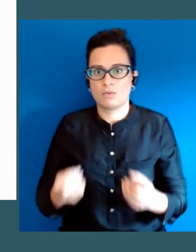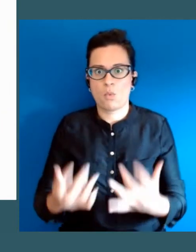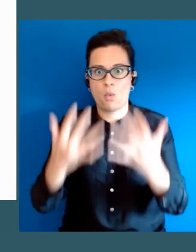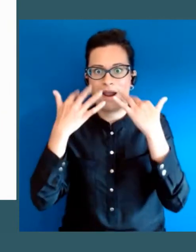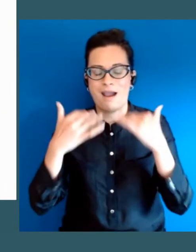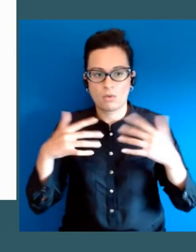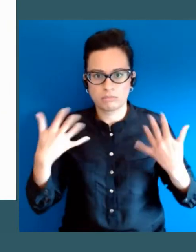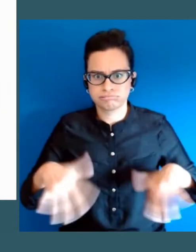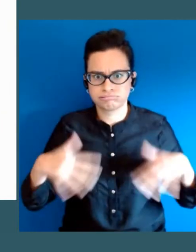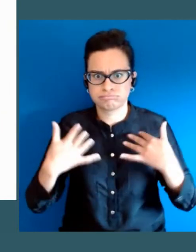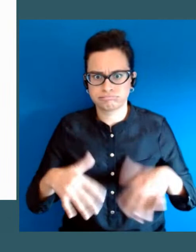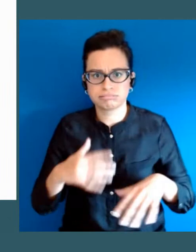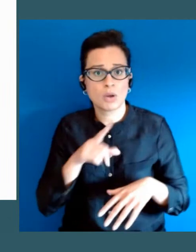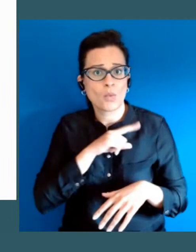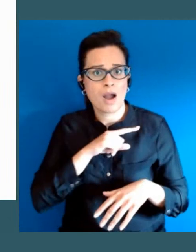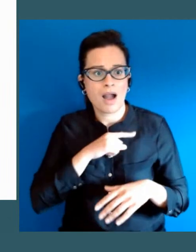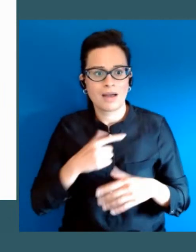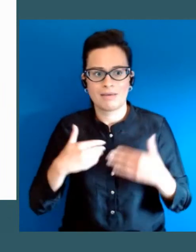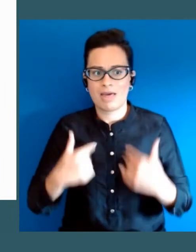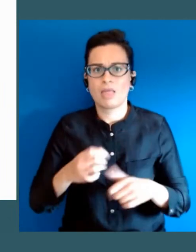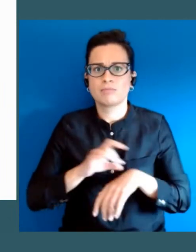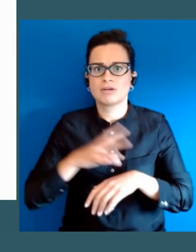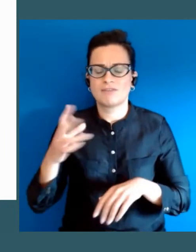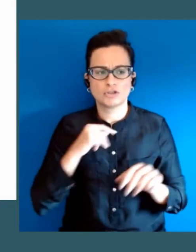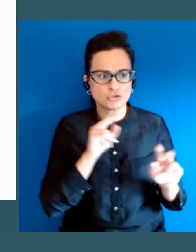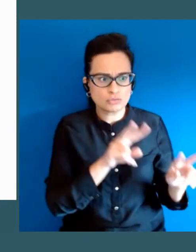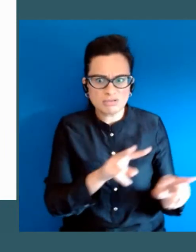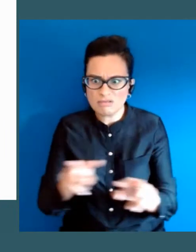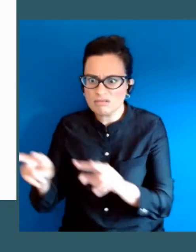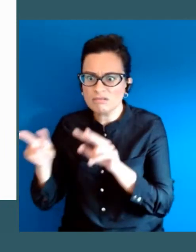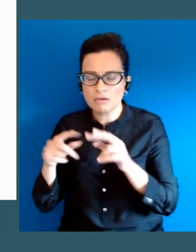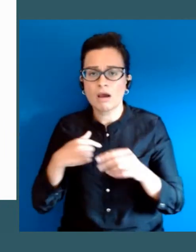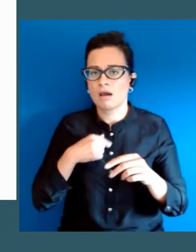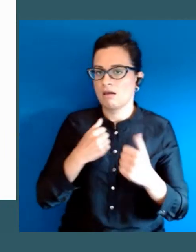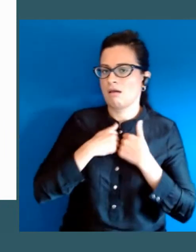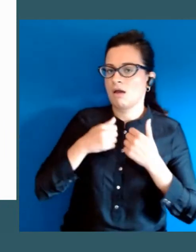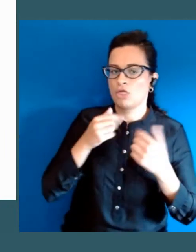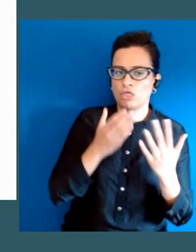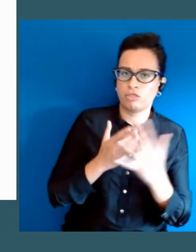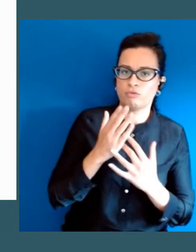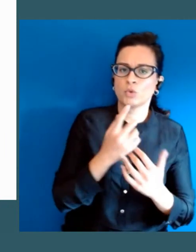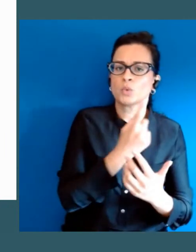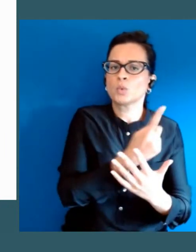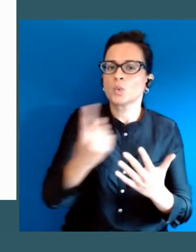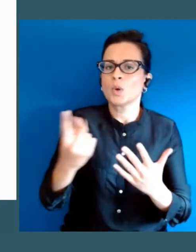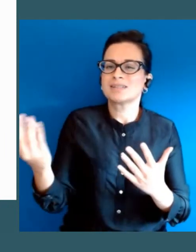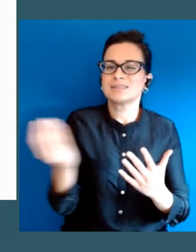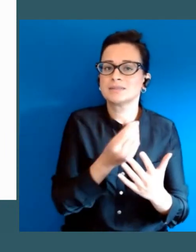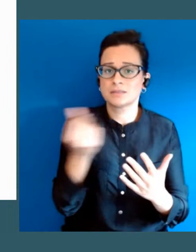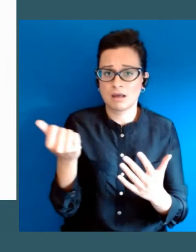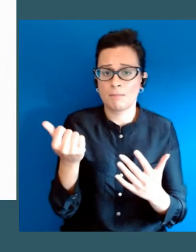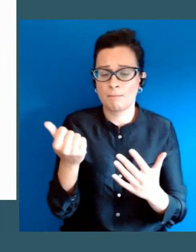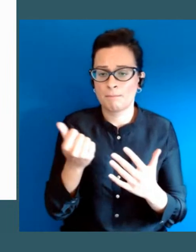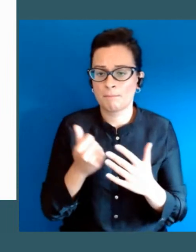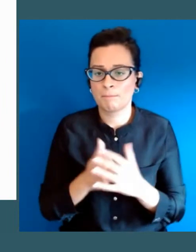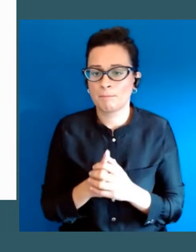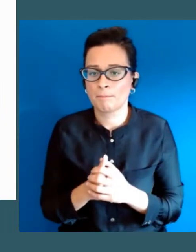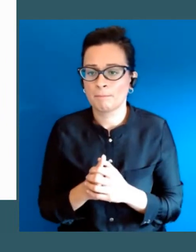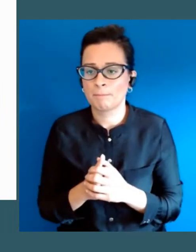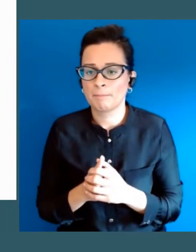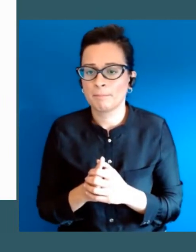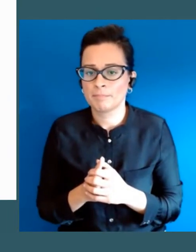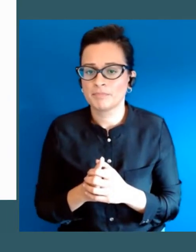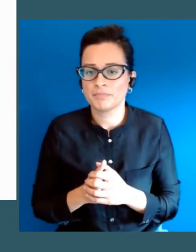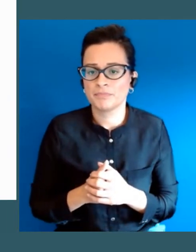overwhelming for healthcare professionals, but I will go through some of these guidelines throughout the presentation, or certainly will refer